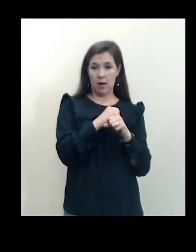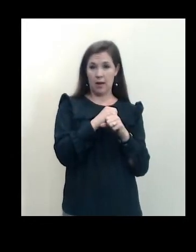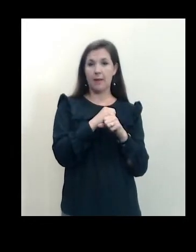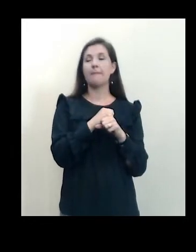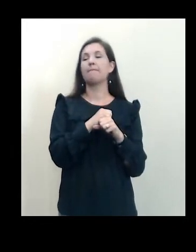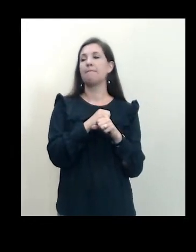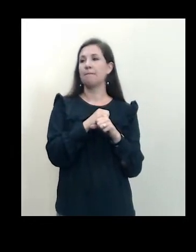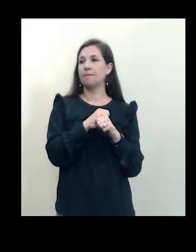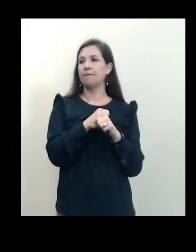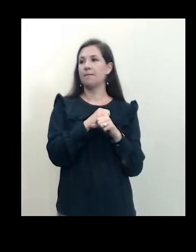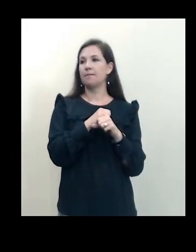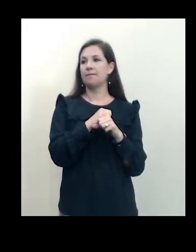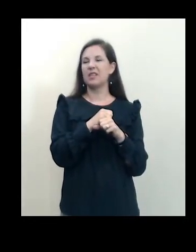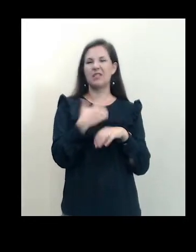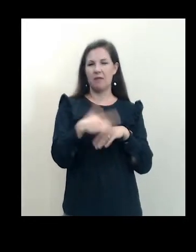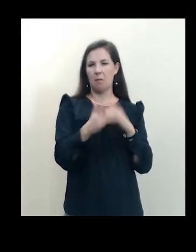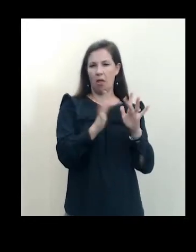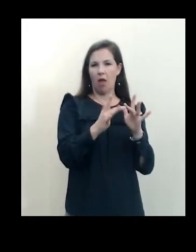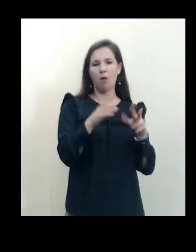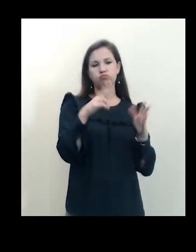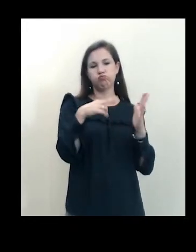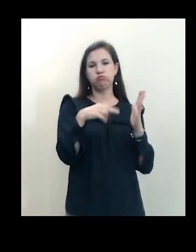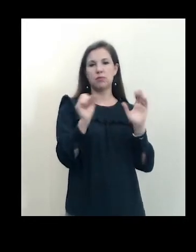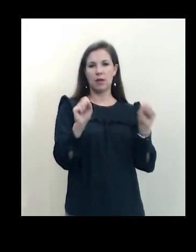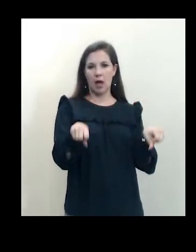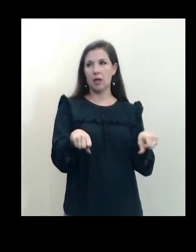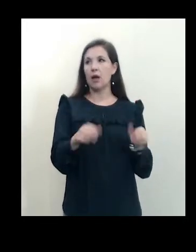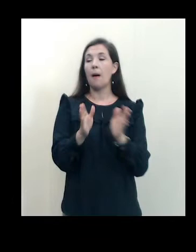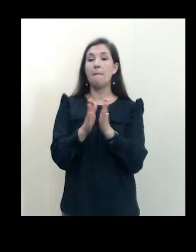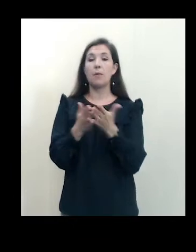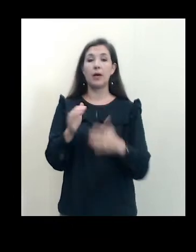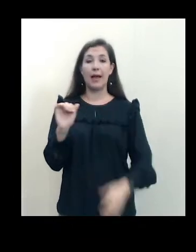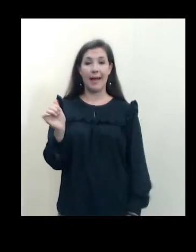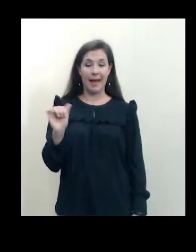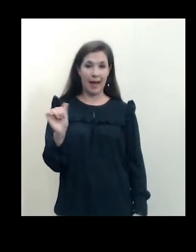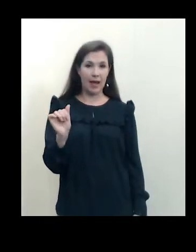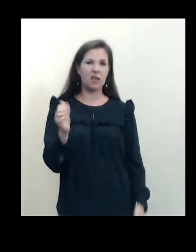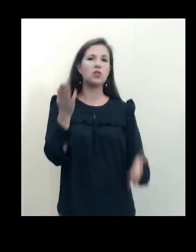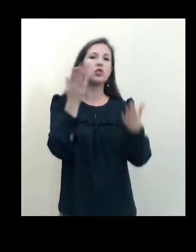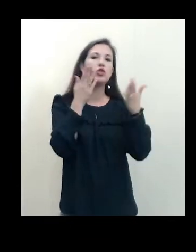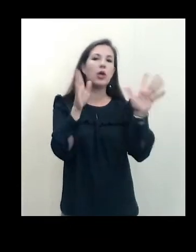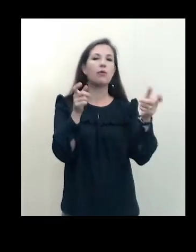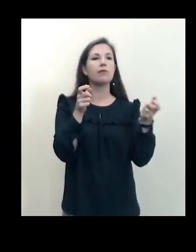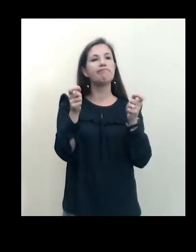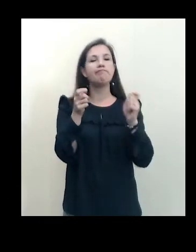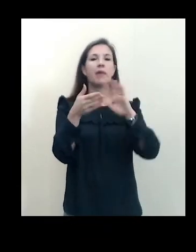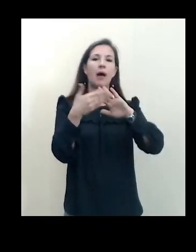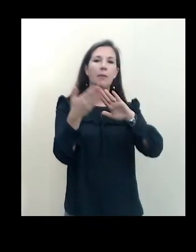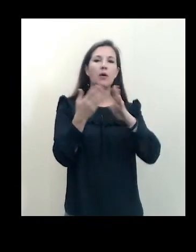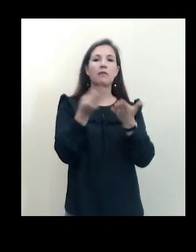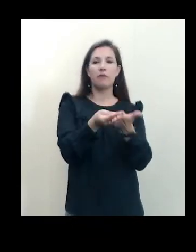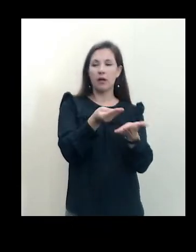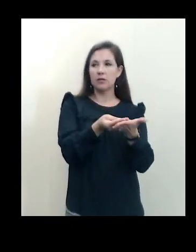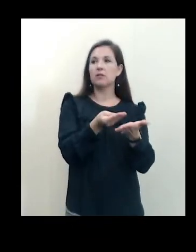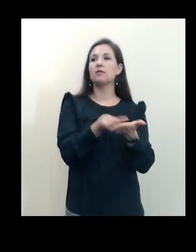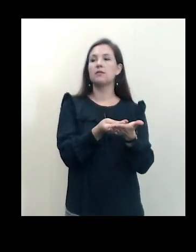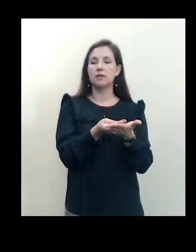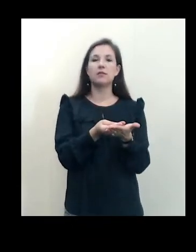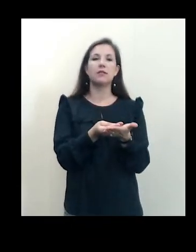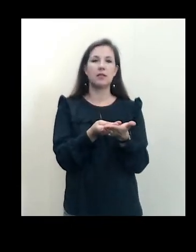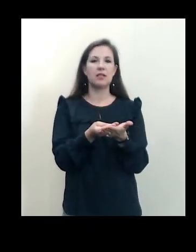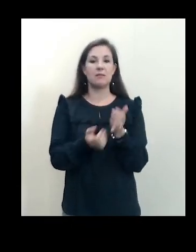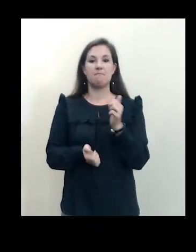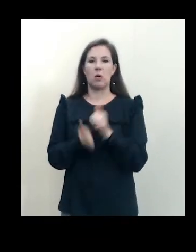you can find online. The Book A, which is our general operating funds, which is the vast majority of